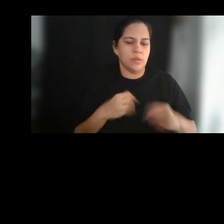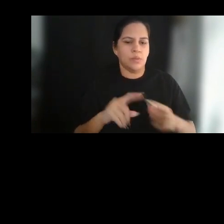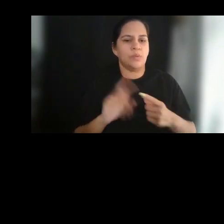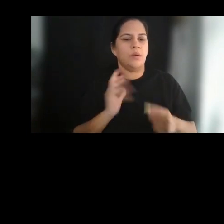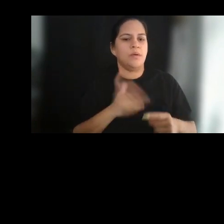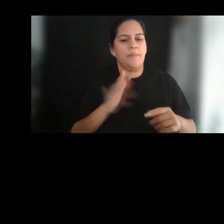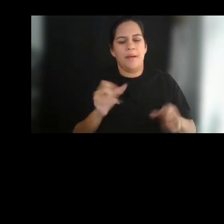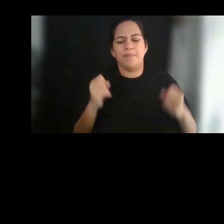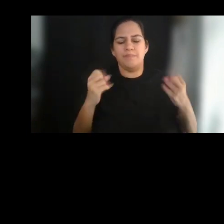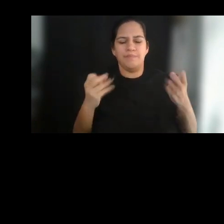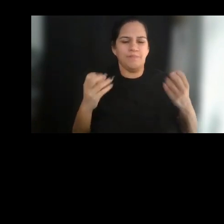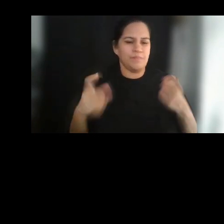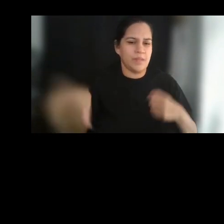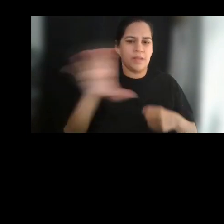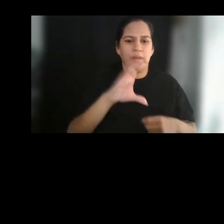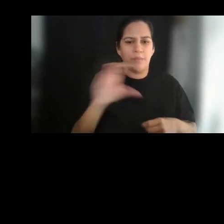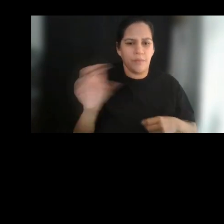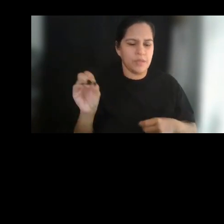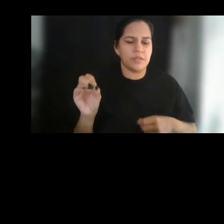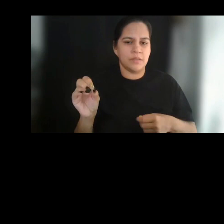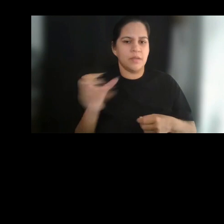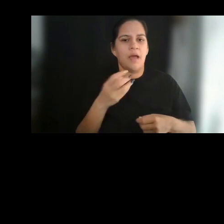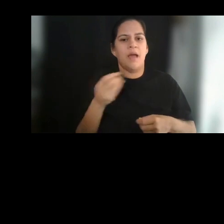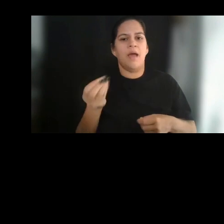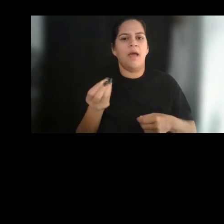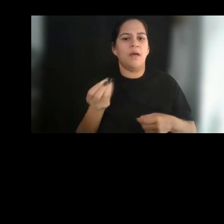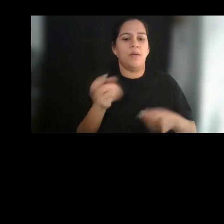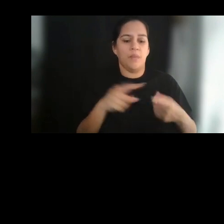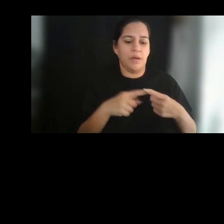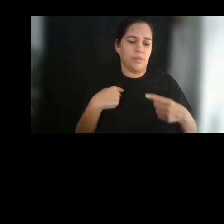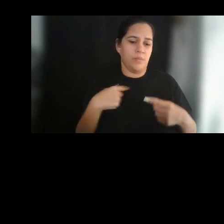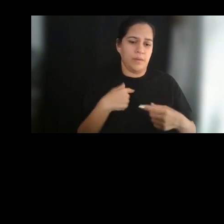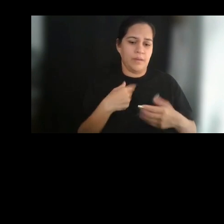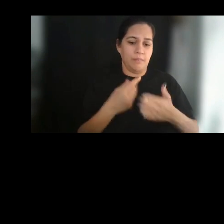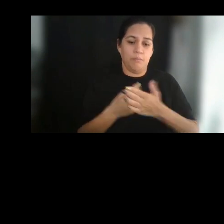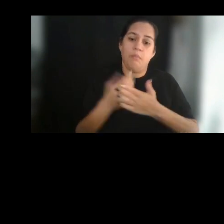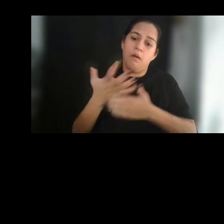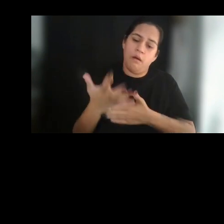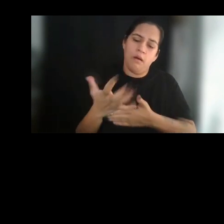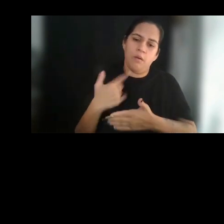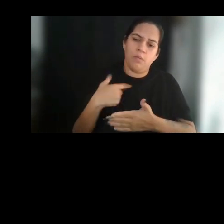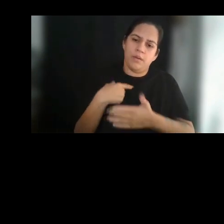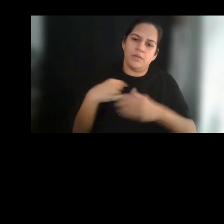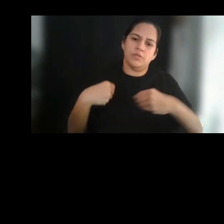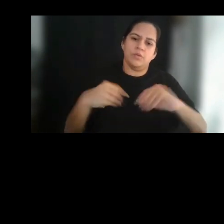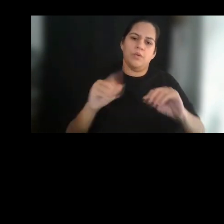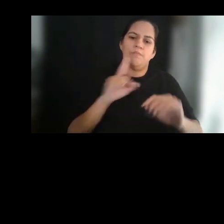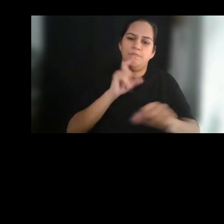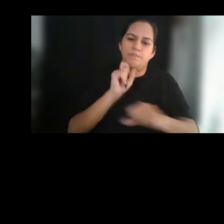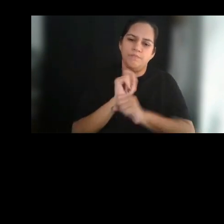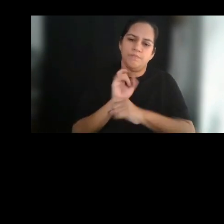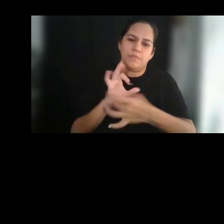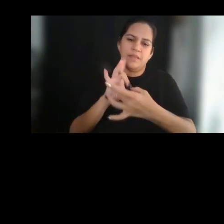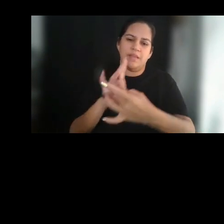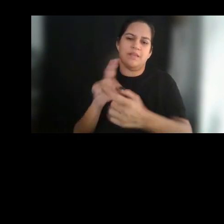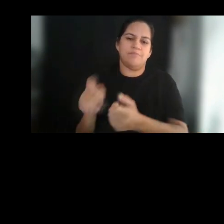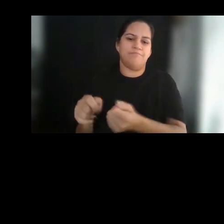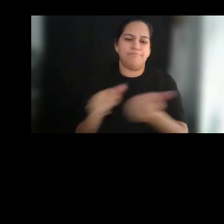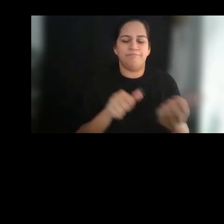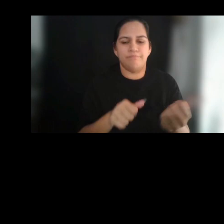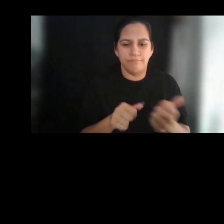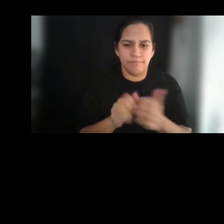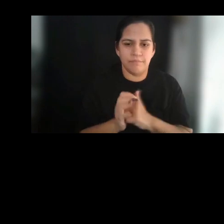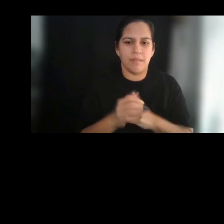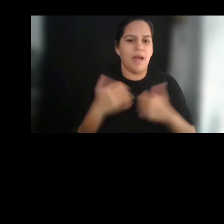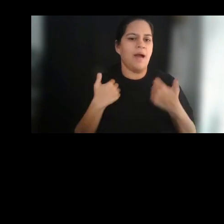corporations. And when we bought it, we sold actual connection out. I don't want to be some